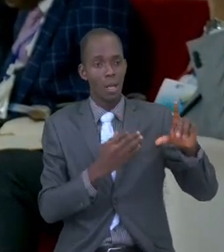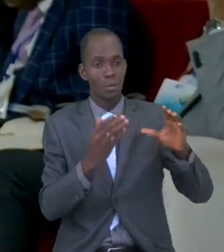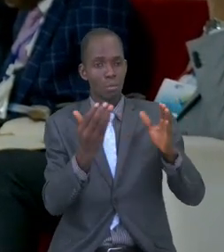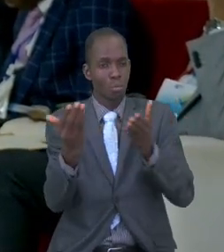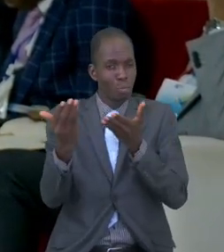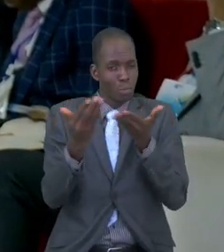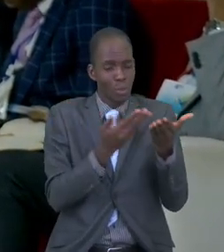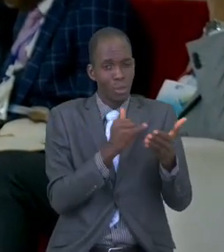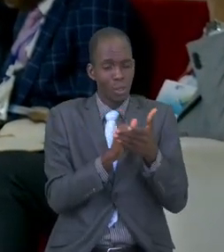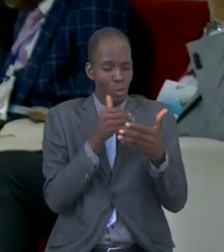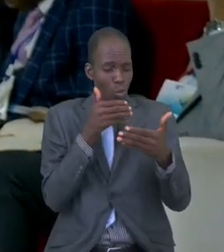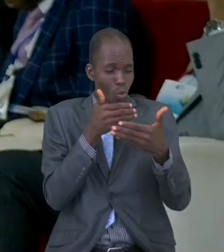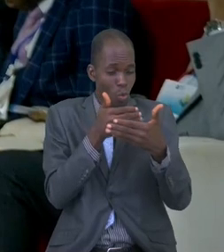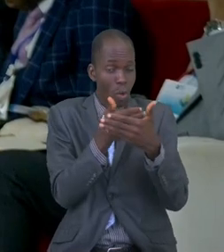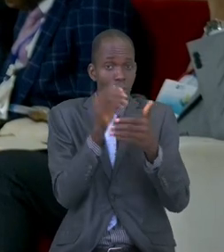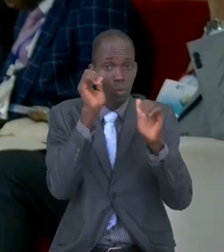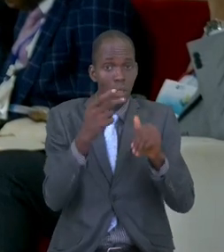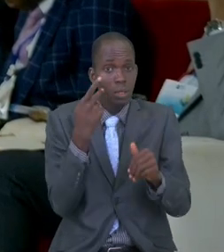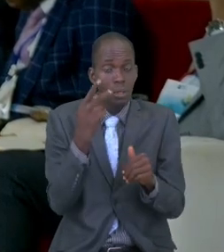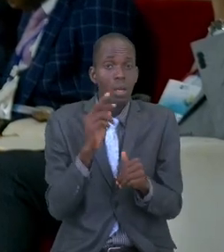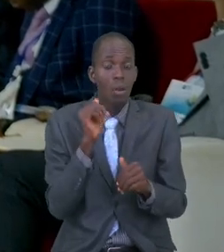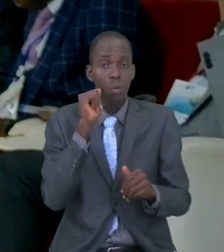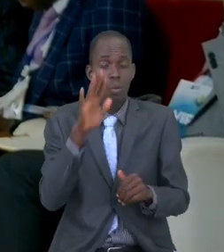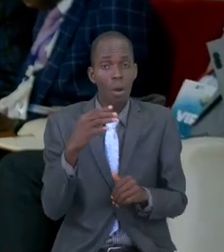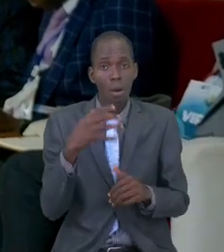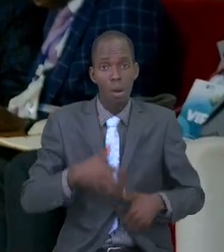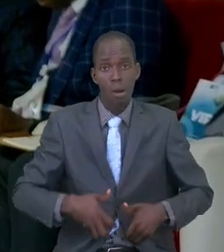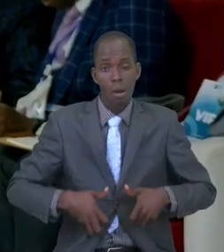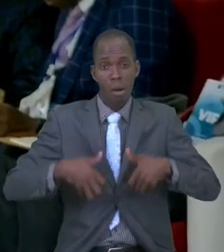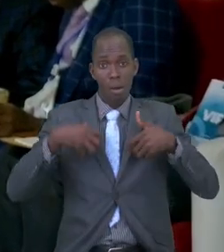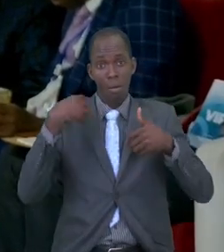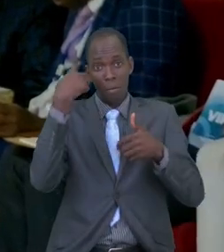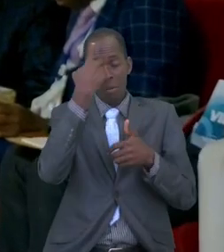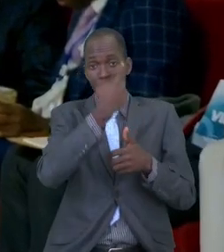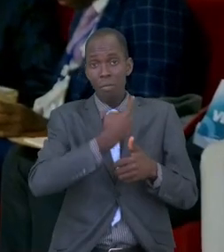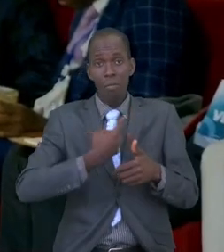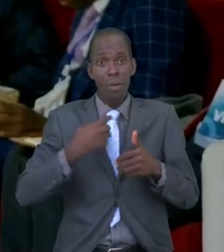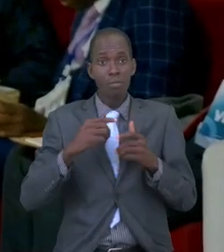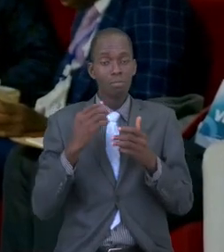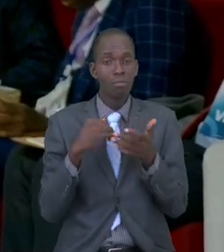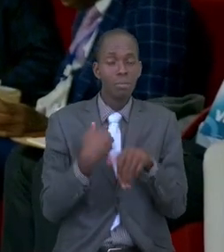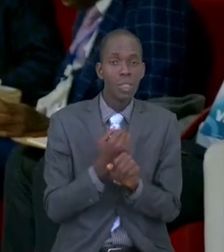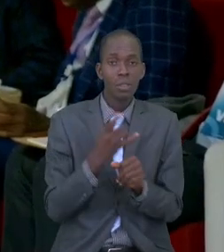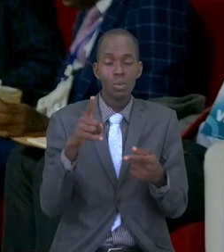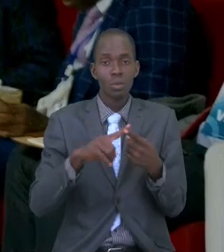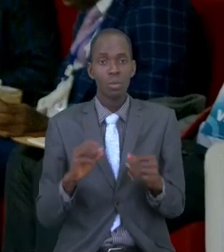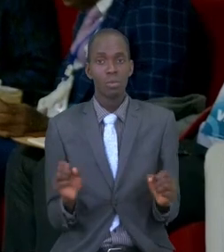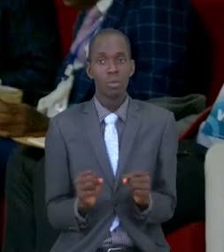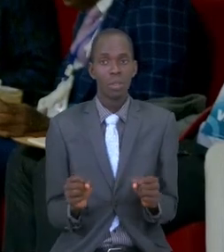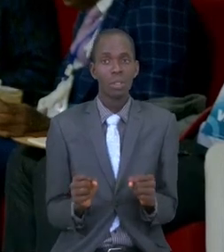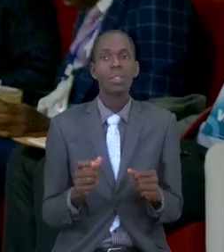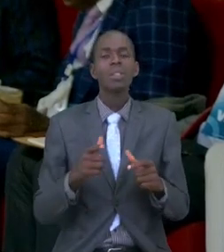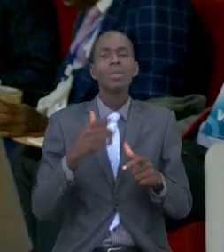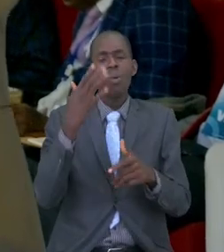angry face, and you see it very big, and you see it threatening in your mind. Do what our